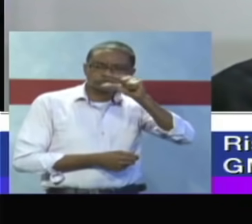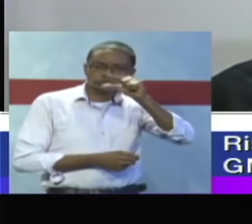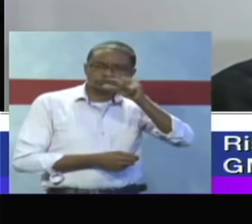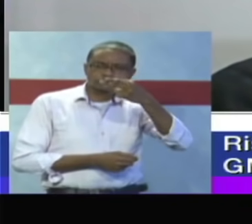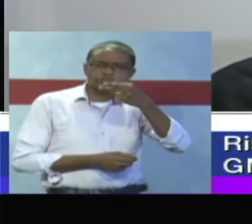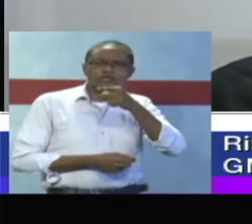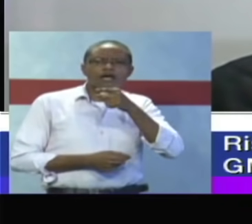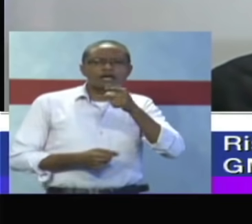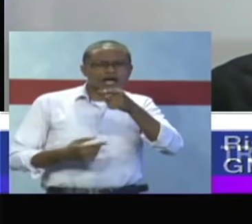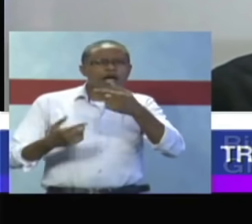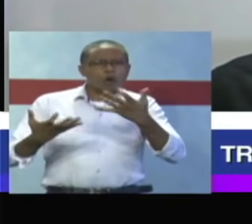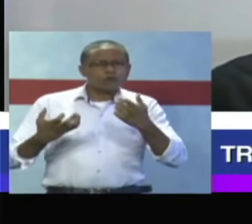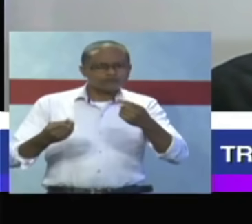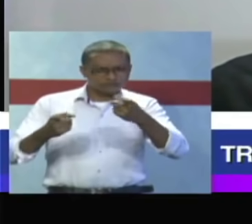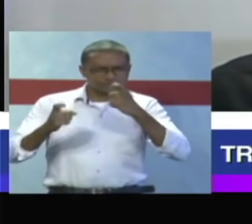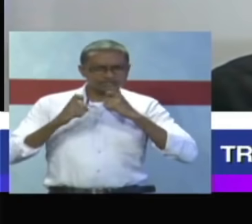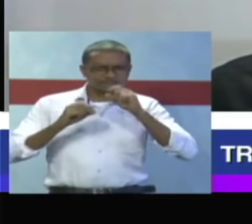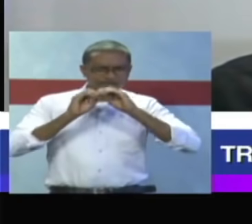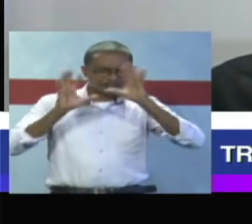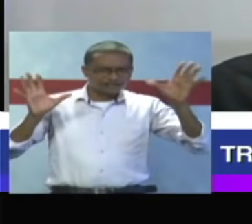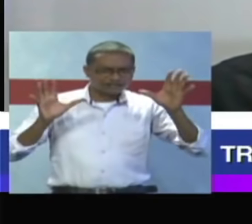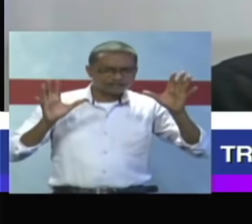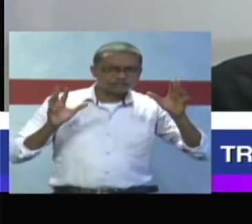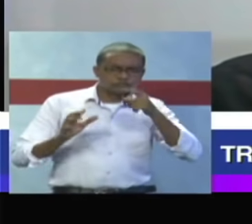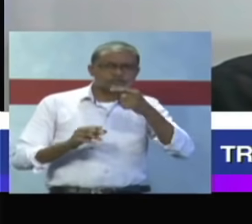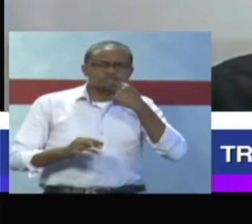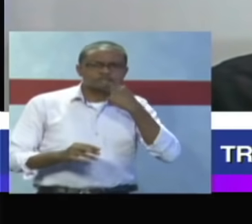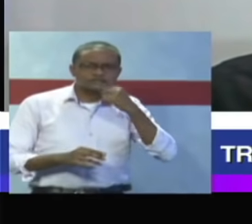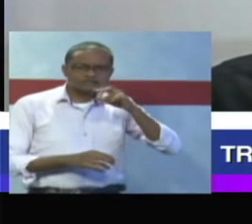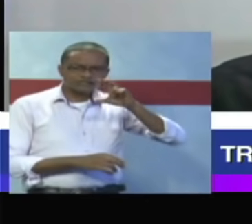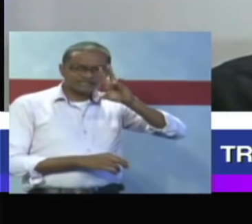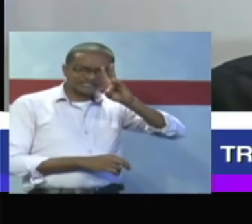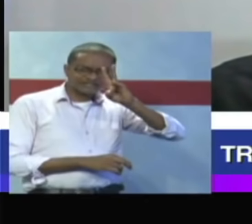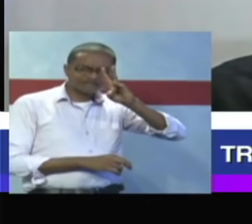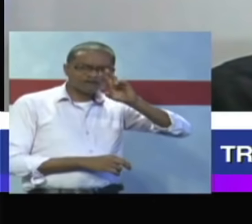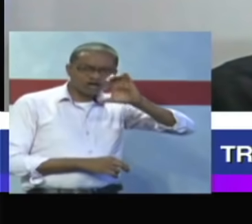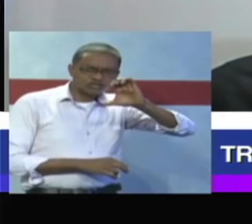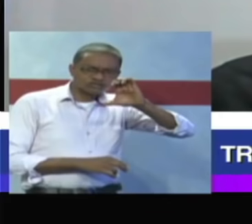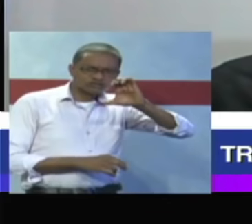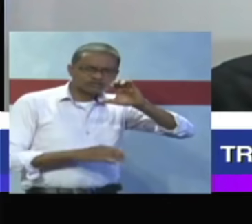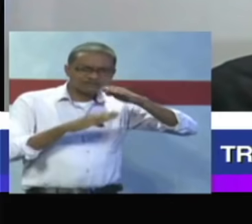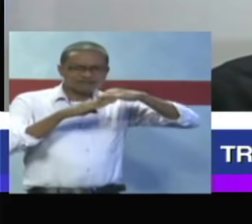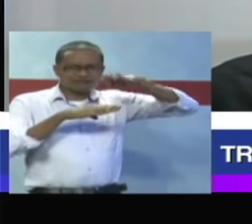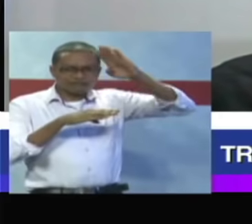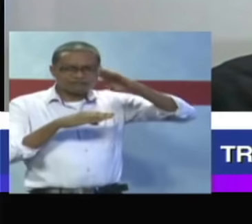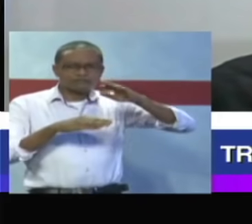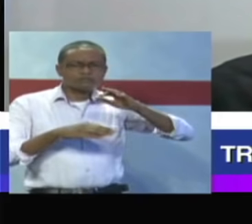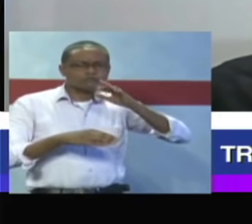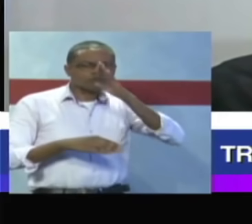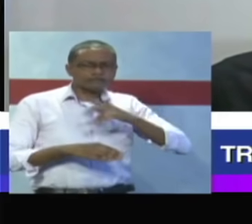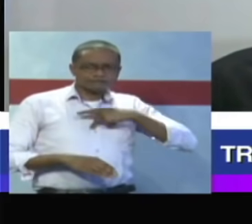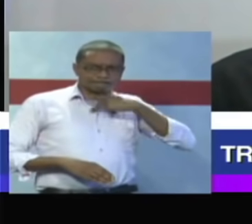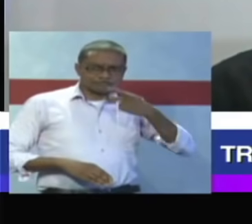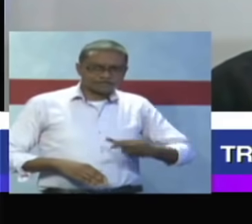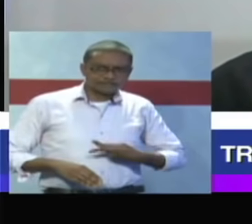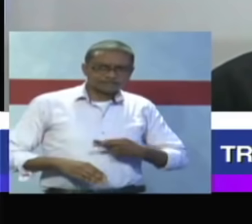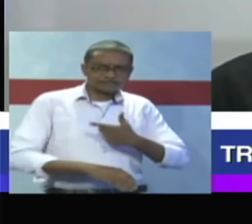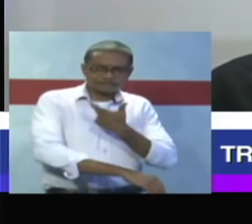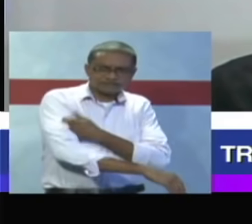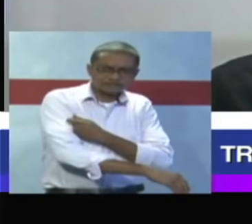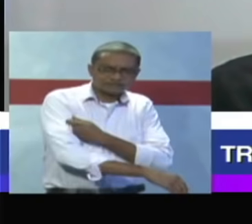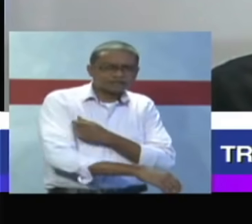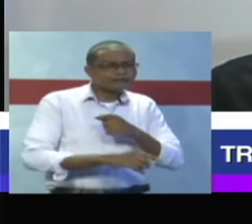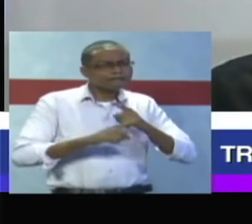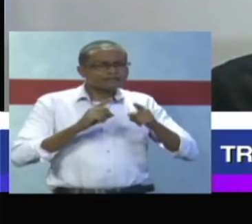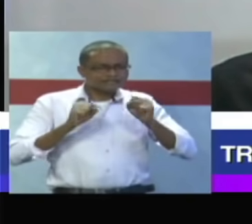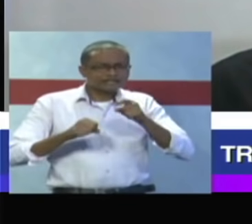something, right? You said that there was about just over 700 pregnant women who would have been vaccinated with at least 1 dose to date. But